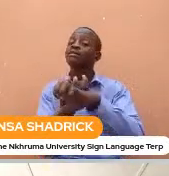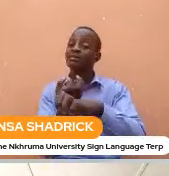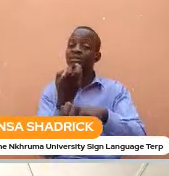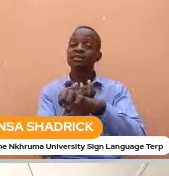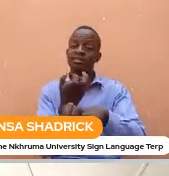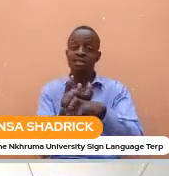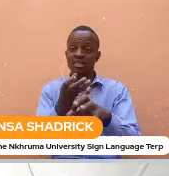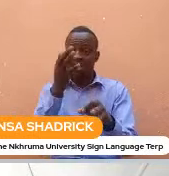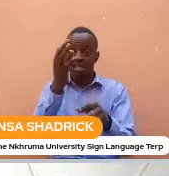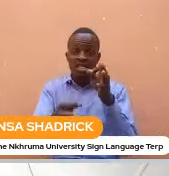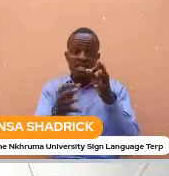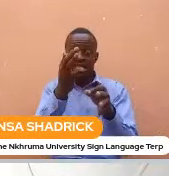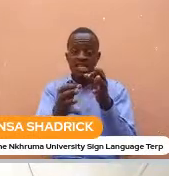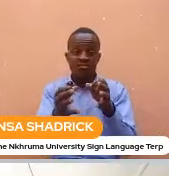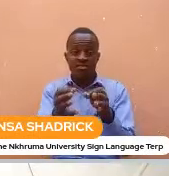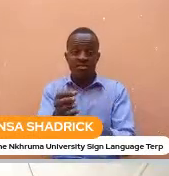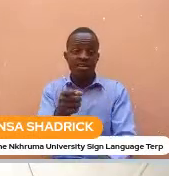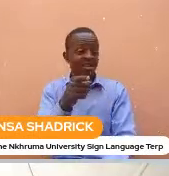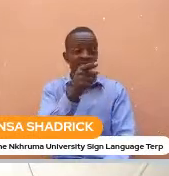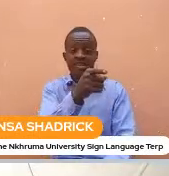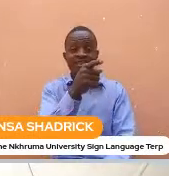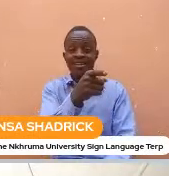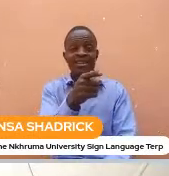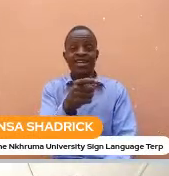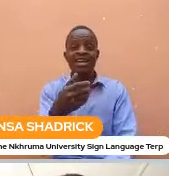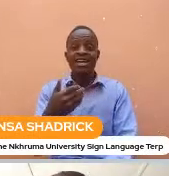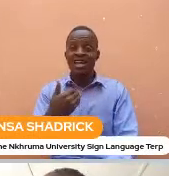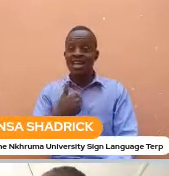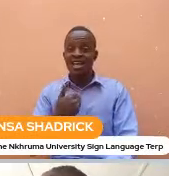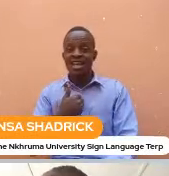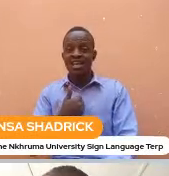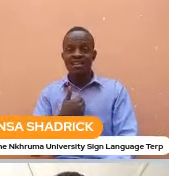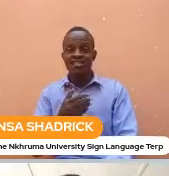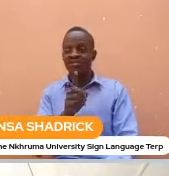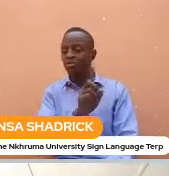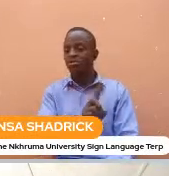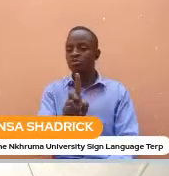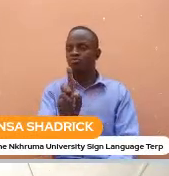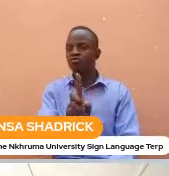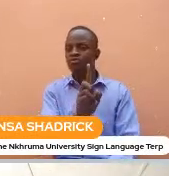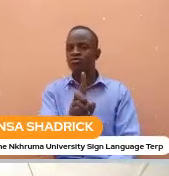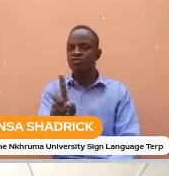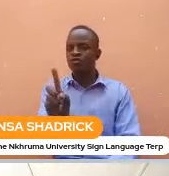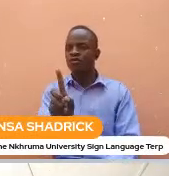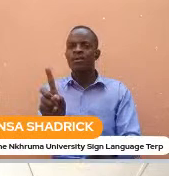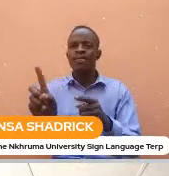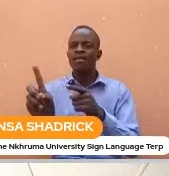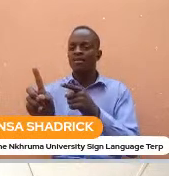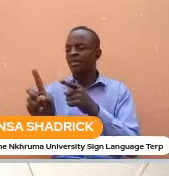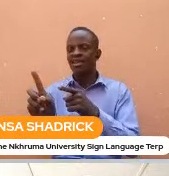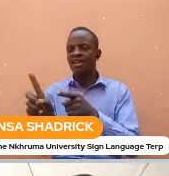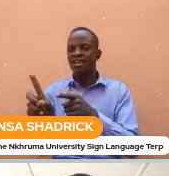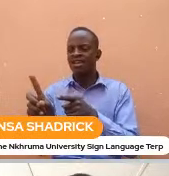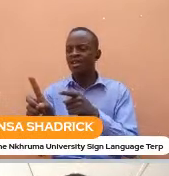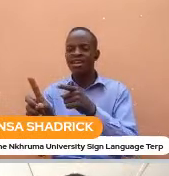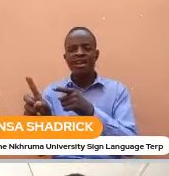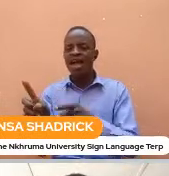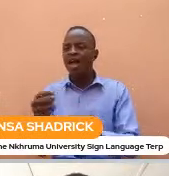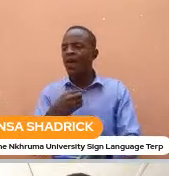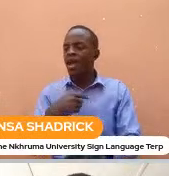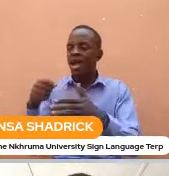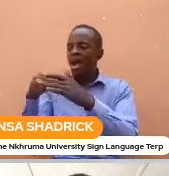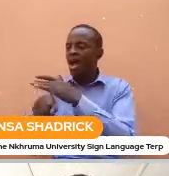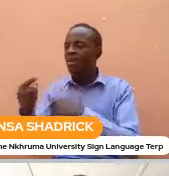they don't have an imposter coming for them, then they'll lie. They'll tell you they are older than 16, and